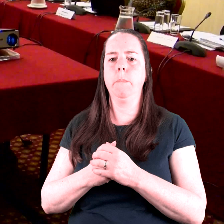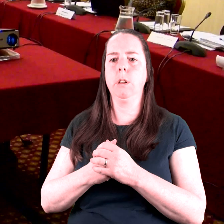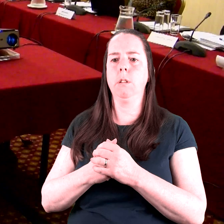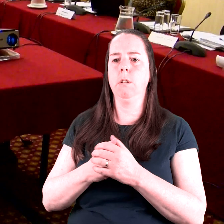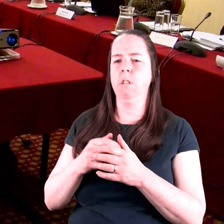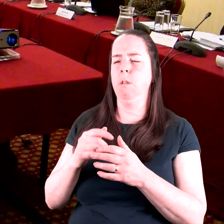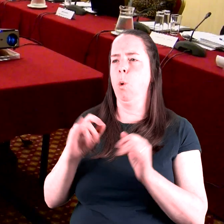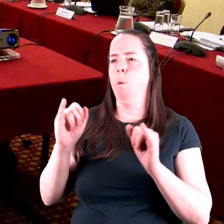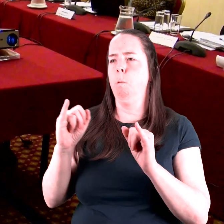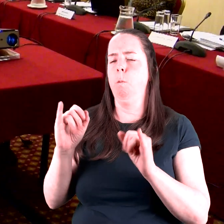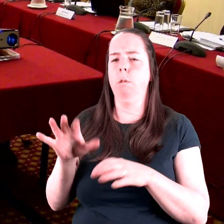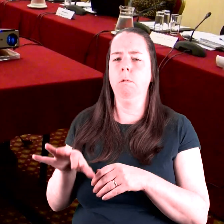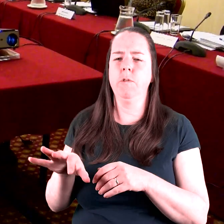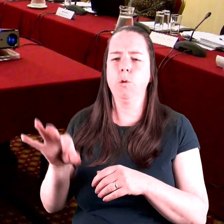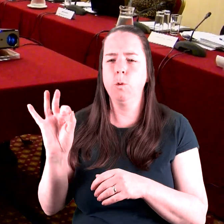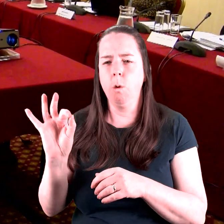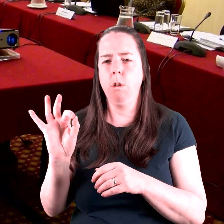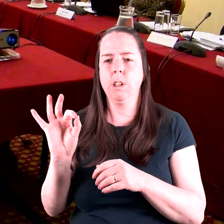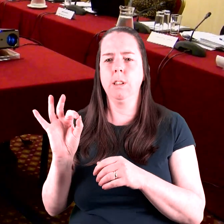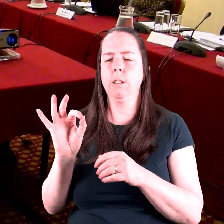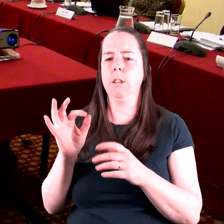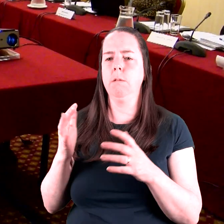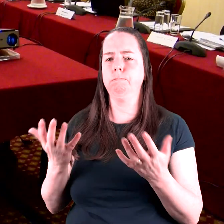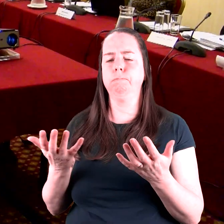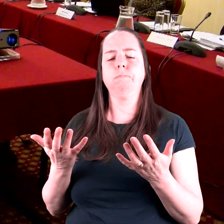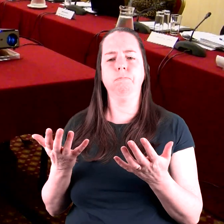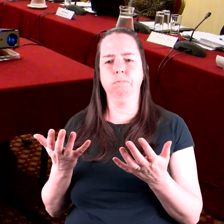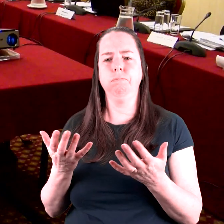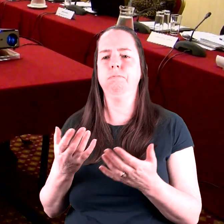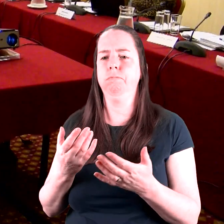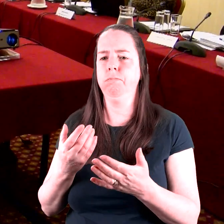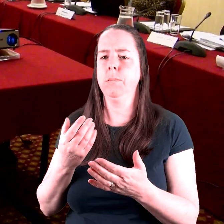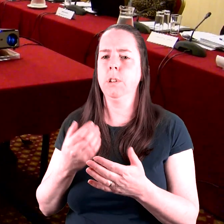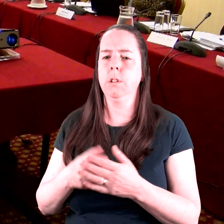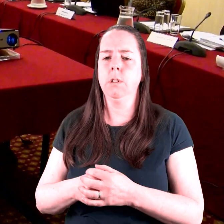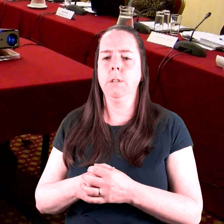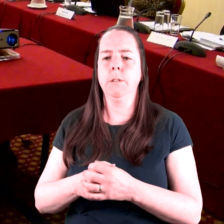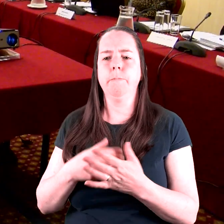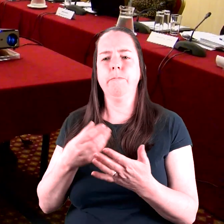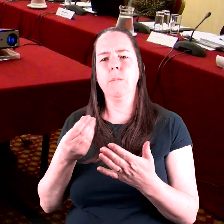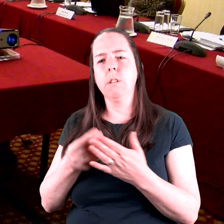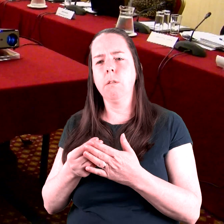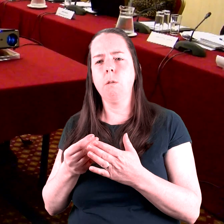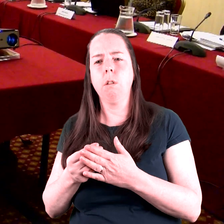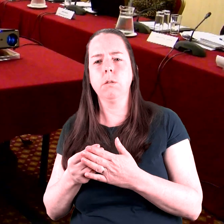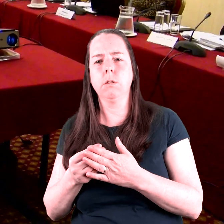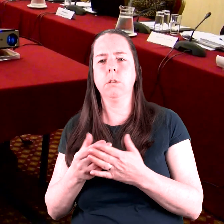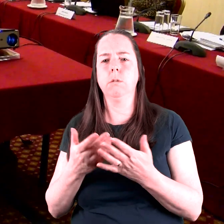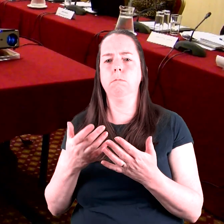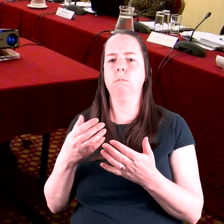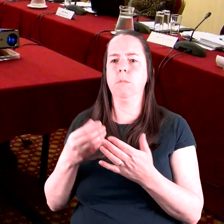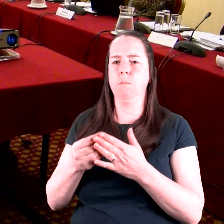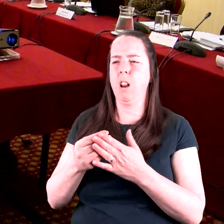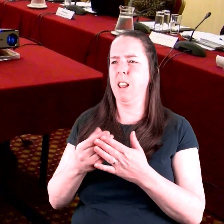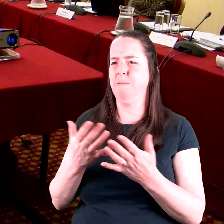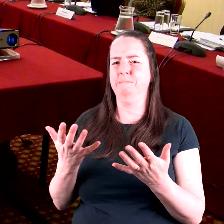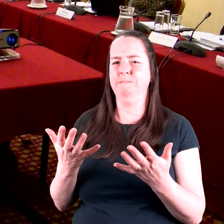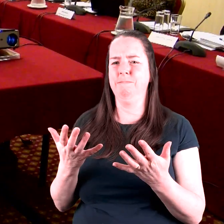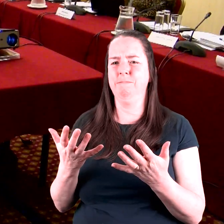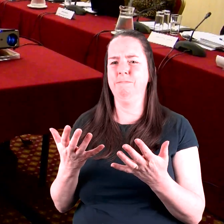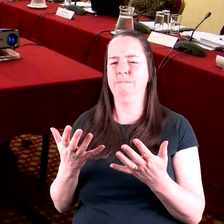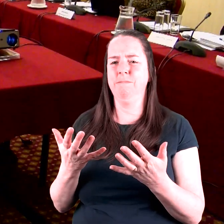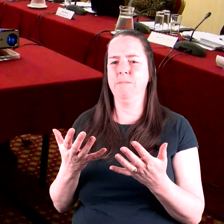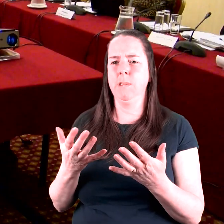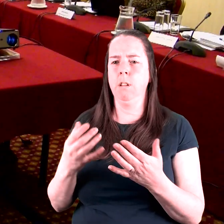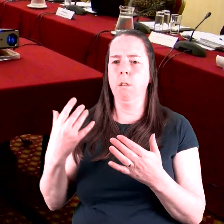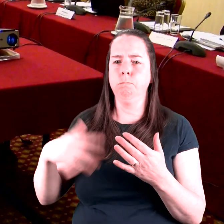heating their homes and, you know, making that awful choice. And having principles costs money, but